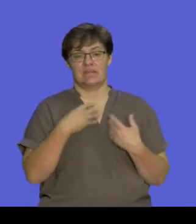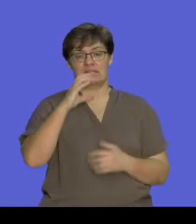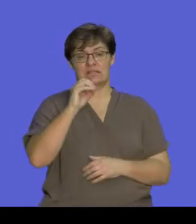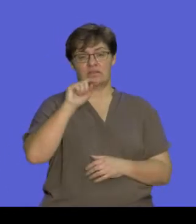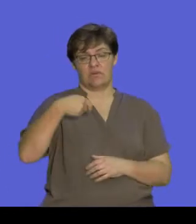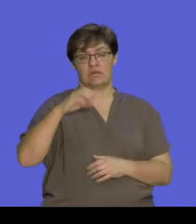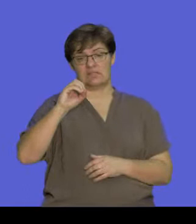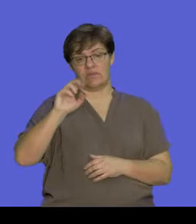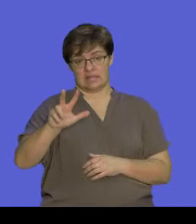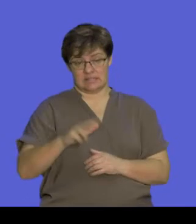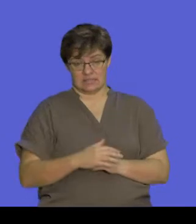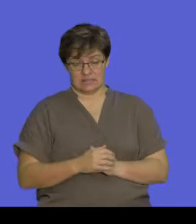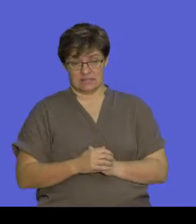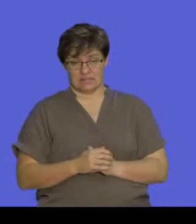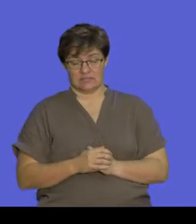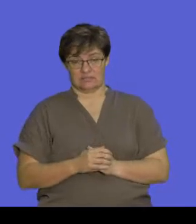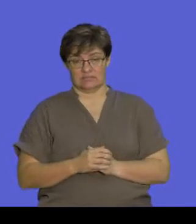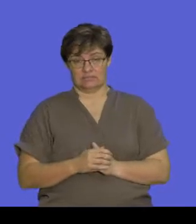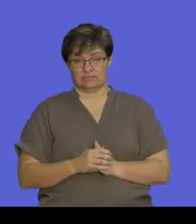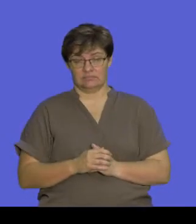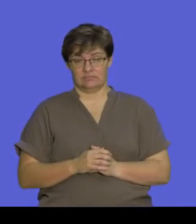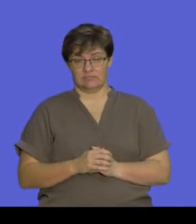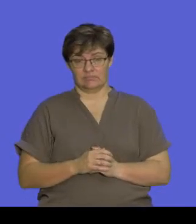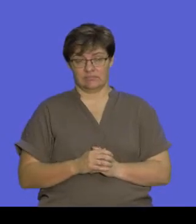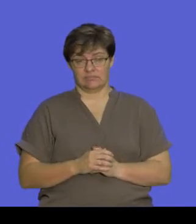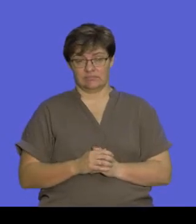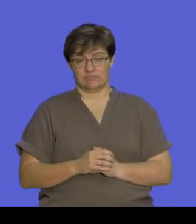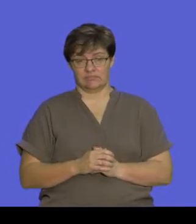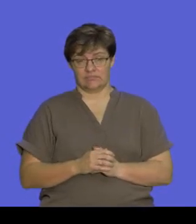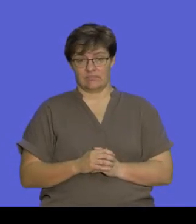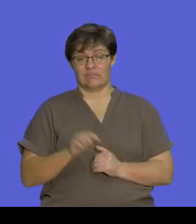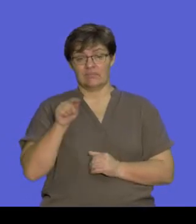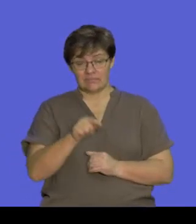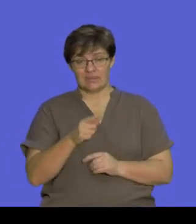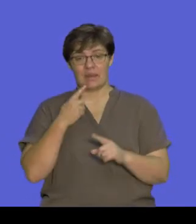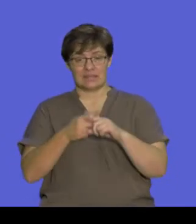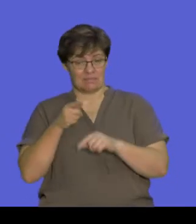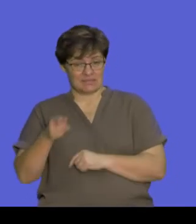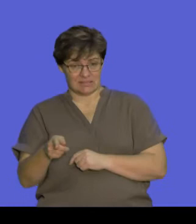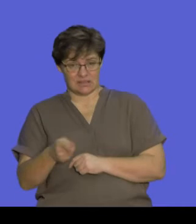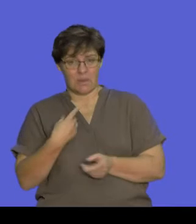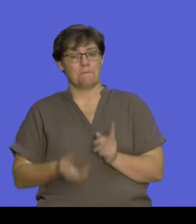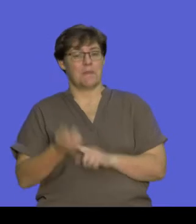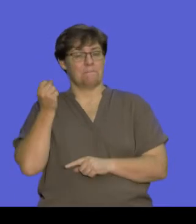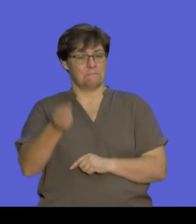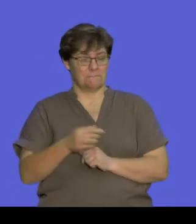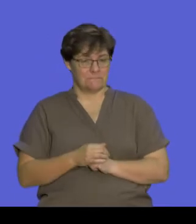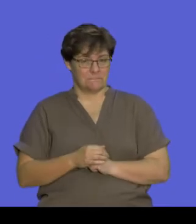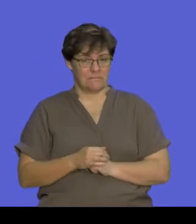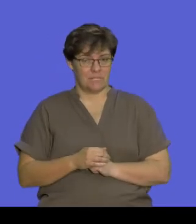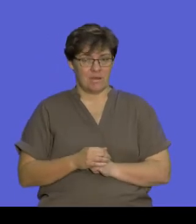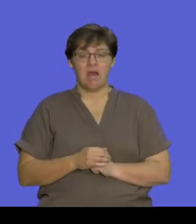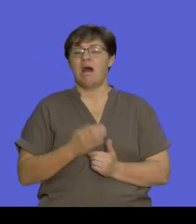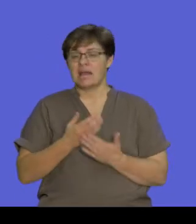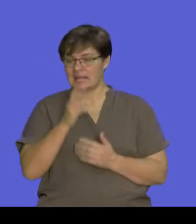0.08. If we take that one multiplied by that one, that's exactly what we're getting. We'll be able to see walking